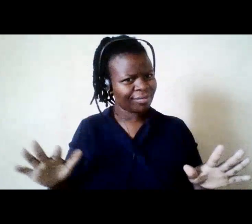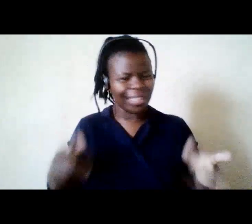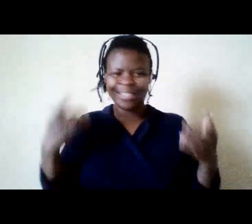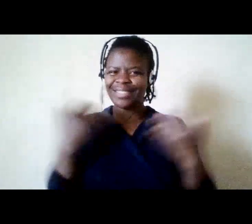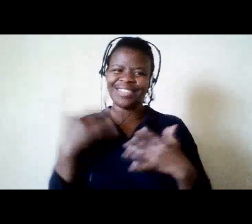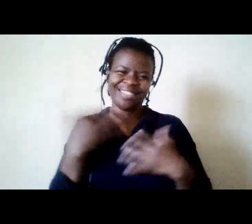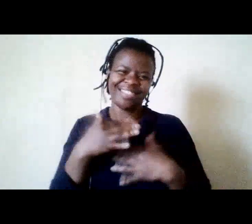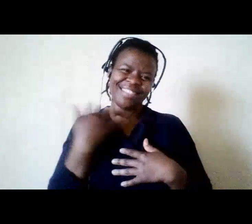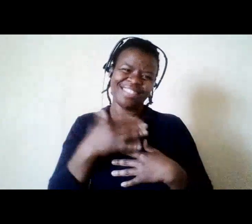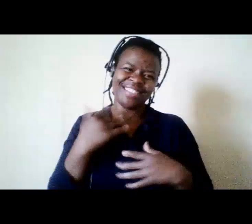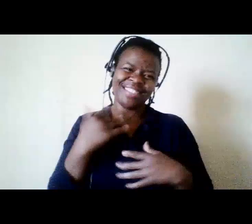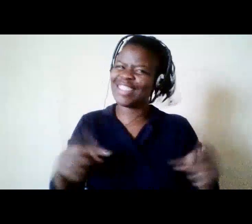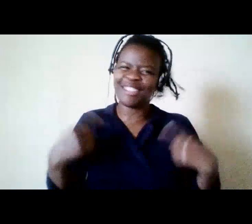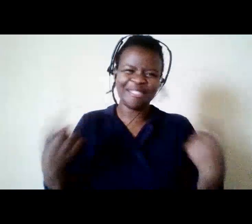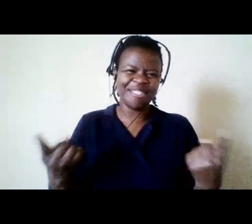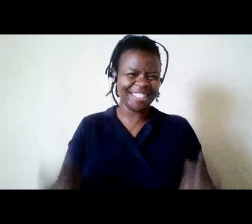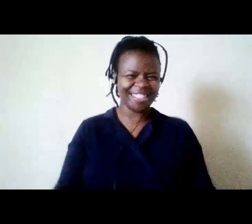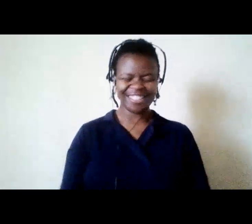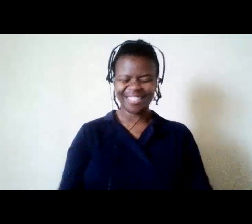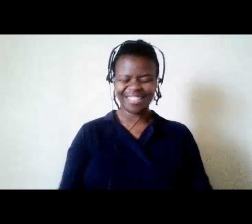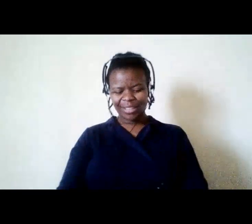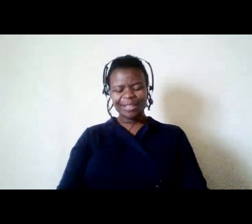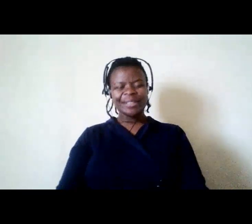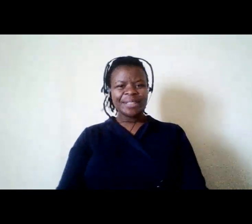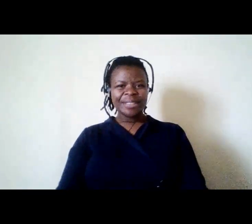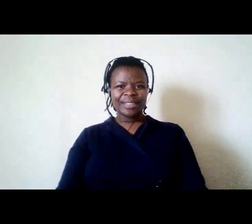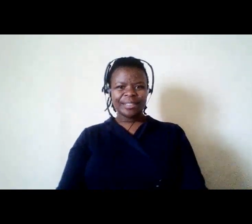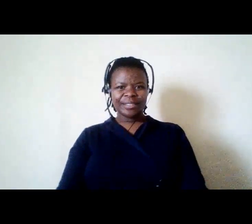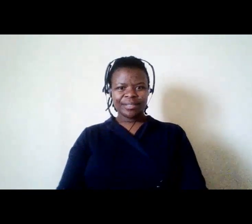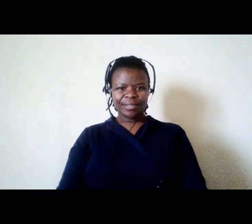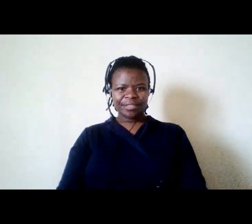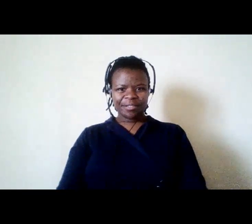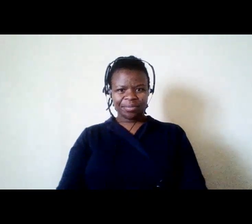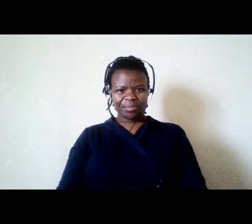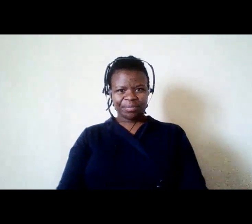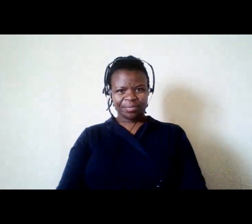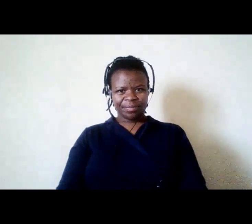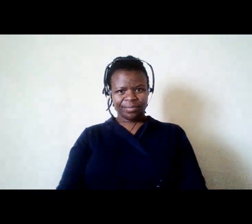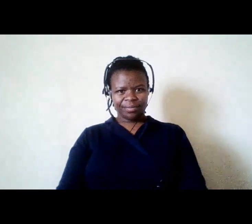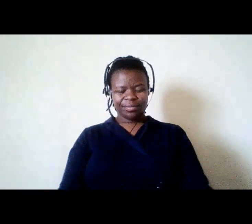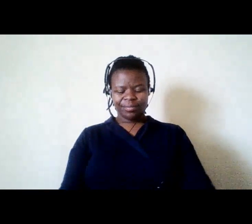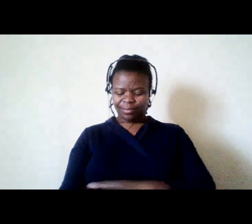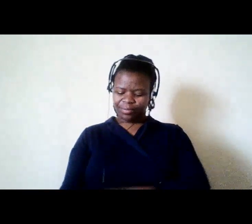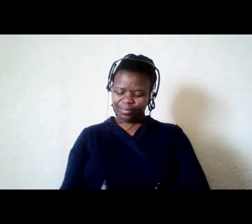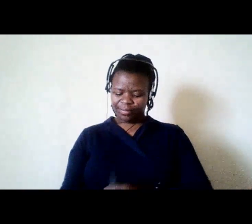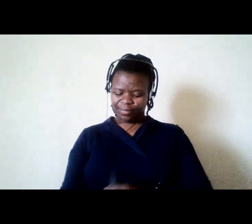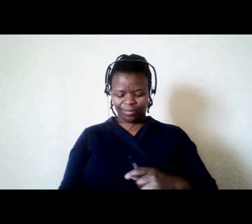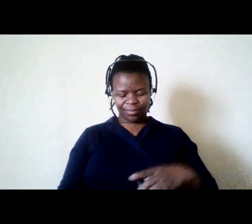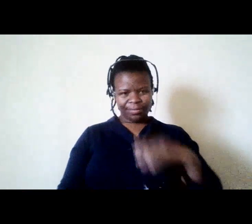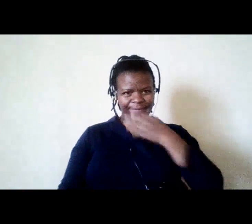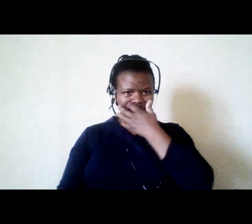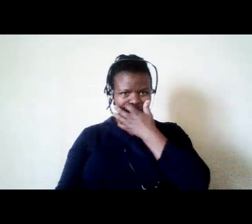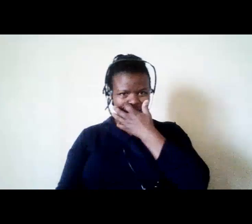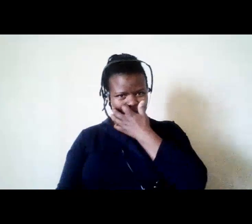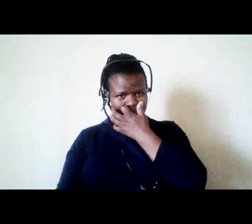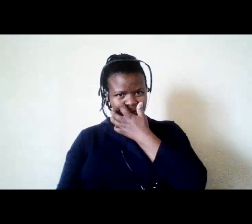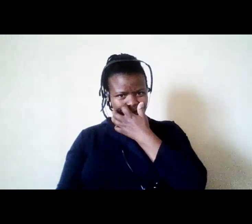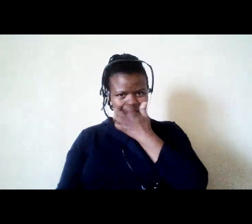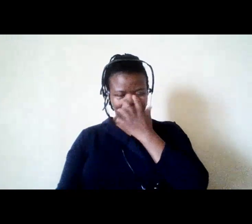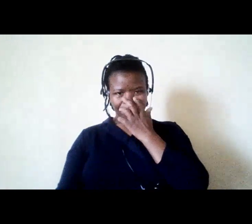Yeah. In terms of government, that's where I don't know if I have a solution. The only thing I would say in terms of